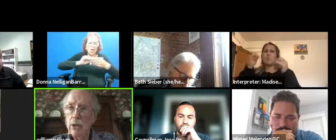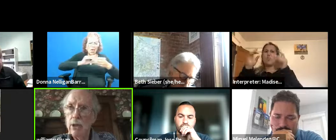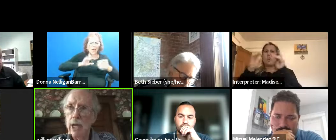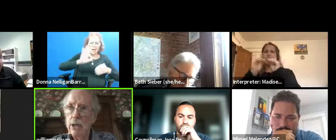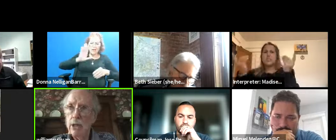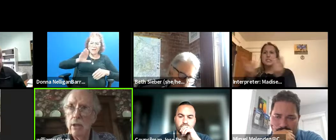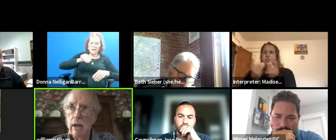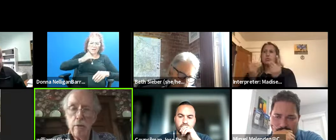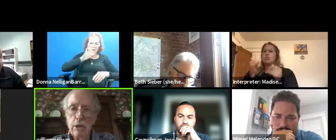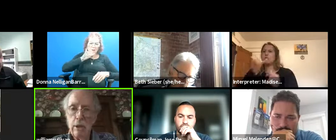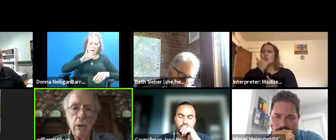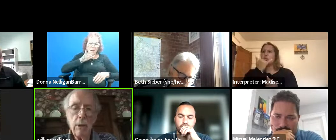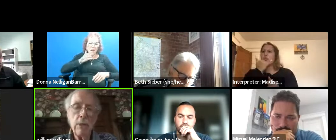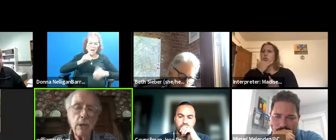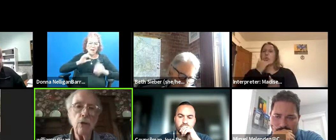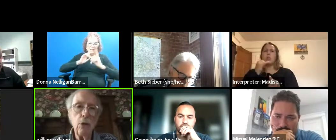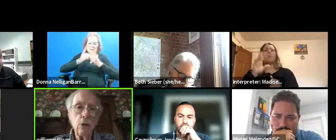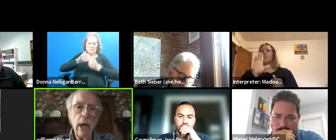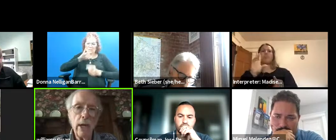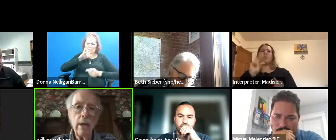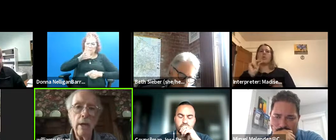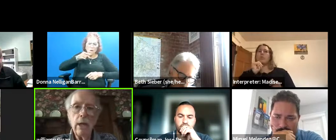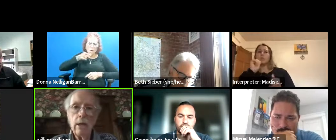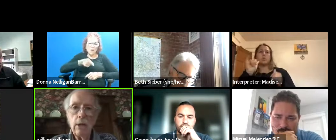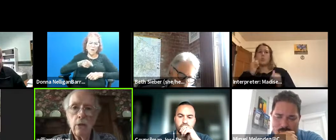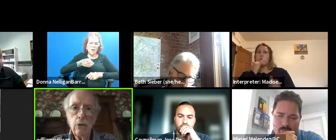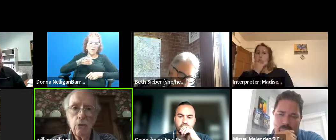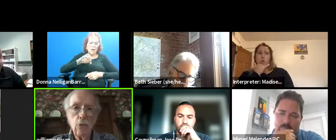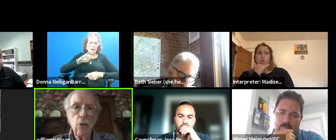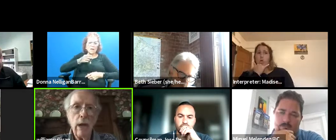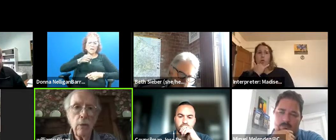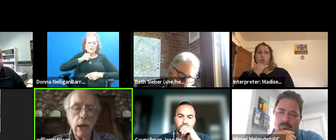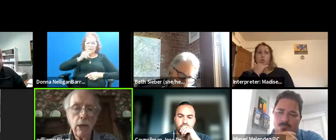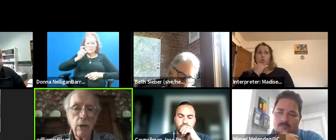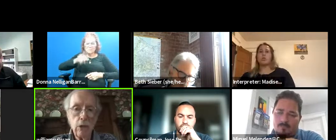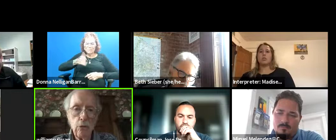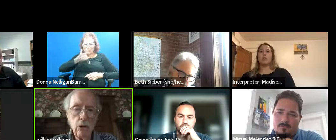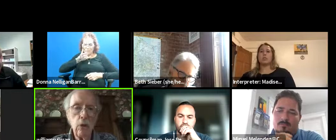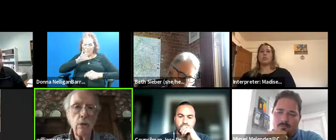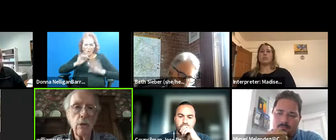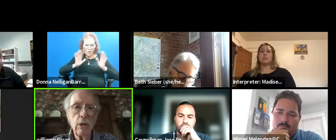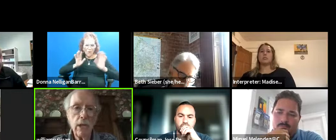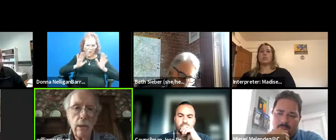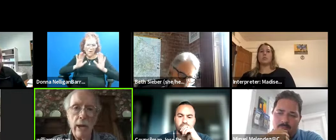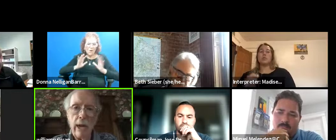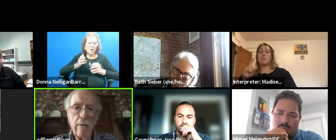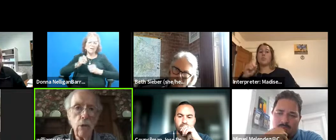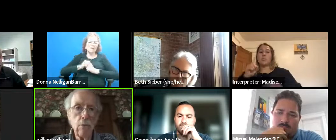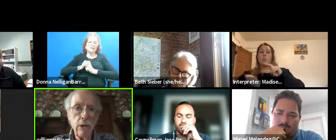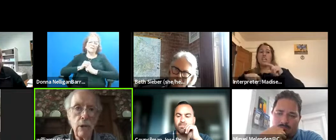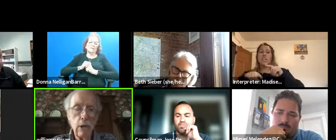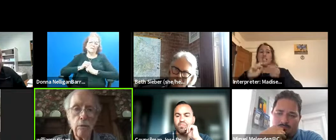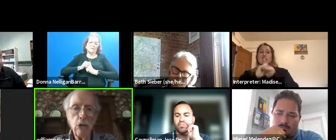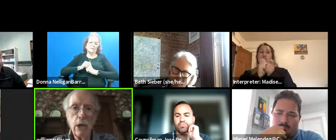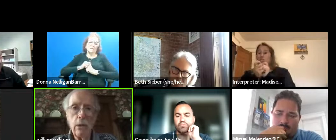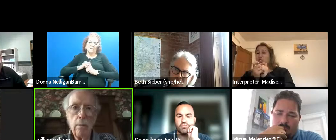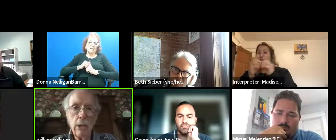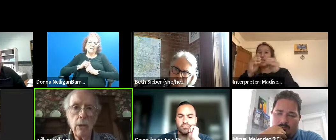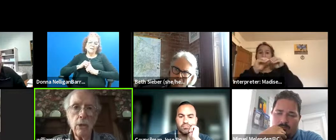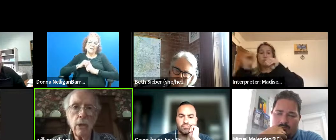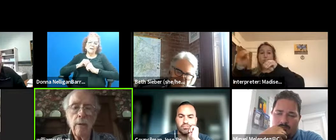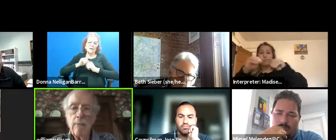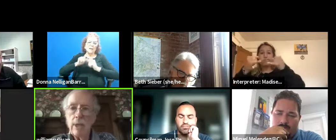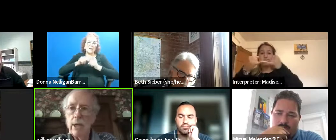of Elections has asked us every year, please do not screw around with election districts. Don't cut them in half. Don't rejigger